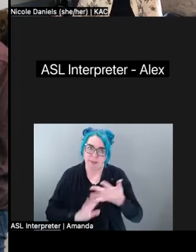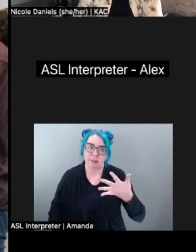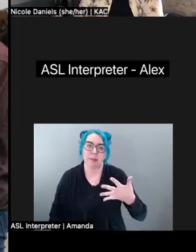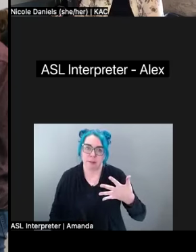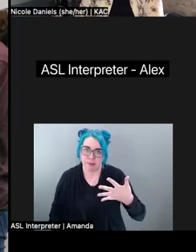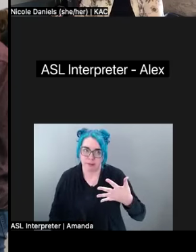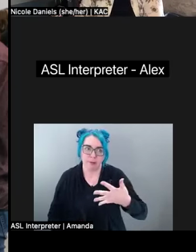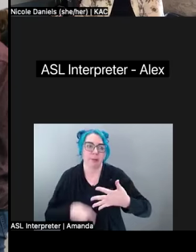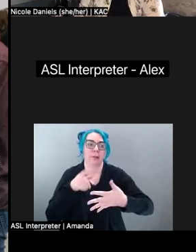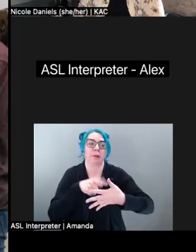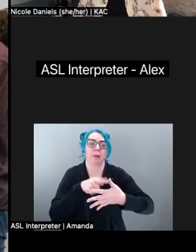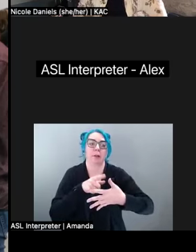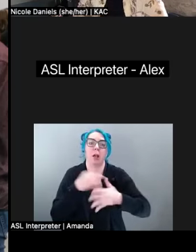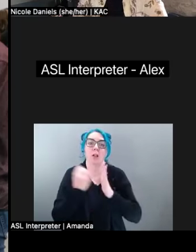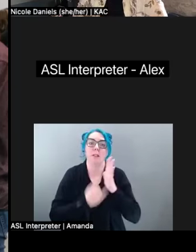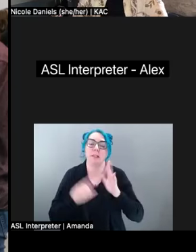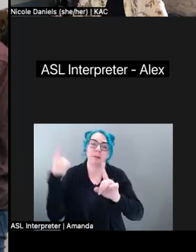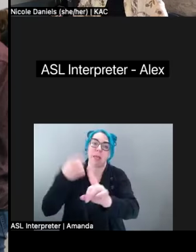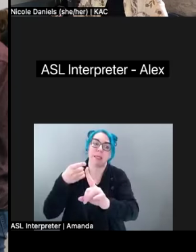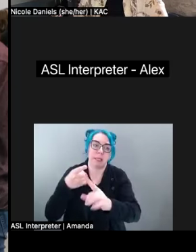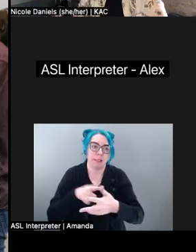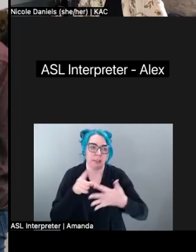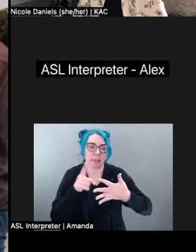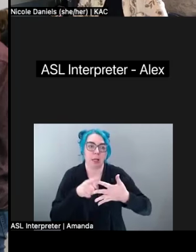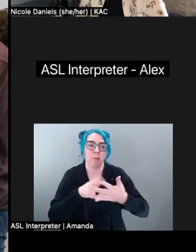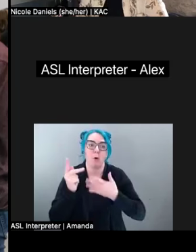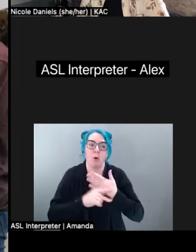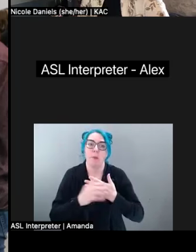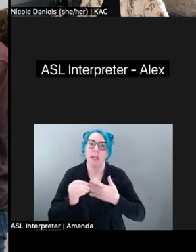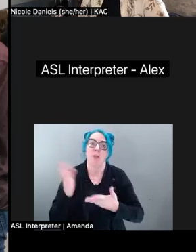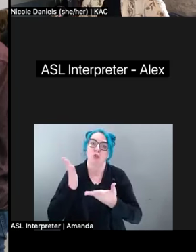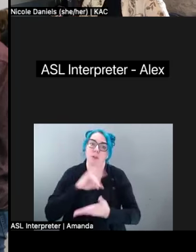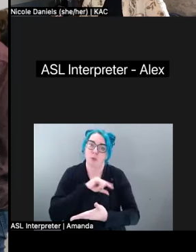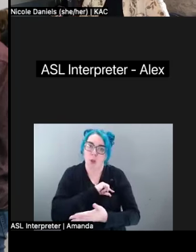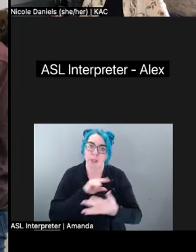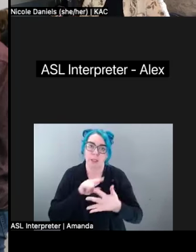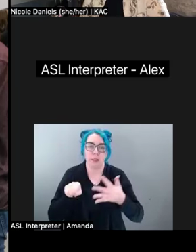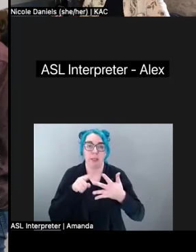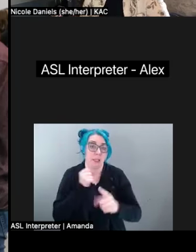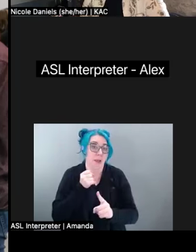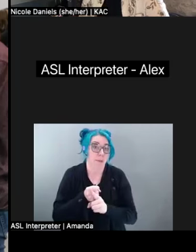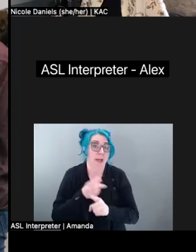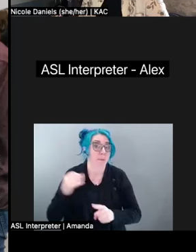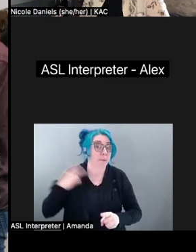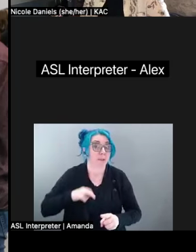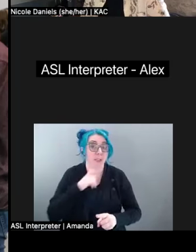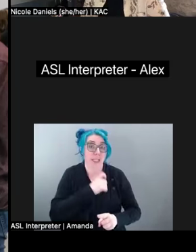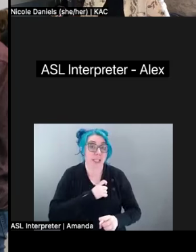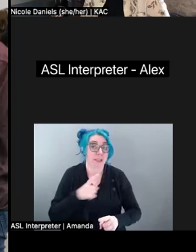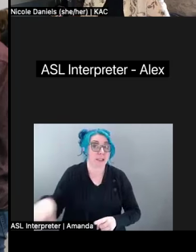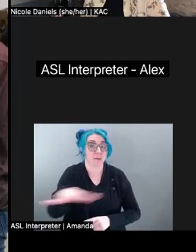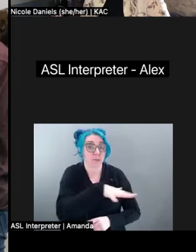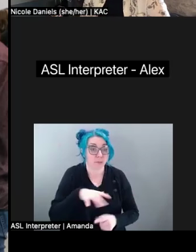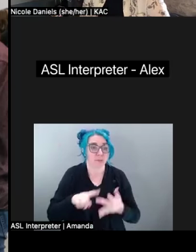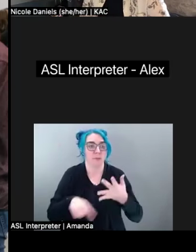have artistic mandate, artistic programming and service quality, impact and benefit to Kingston residents, financial management